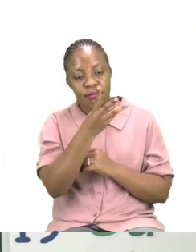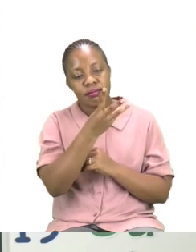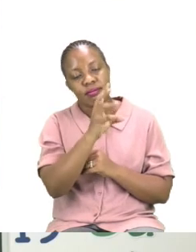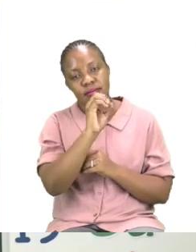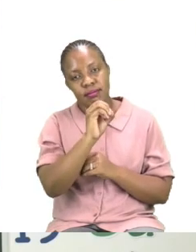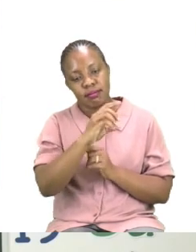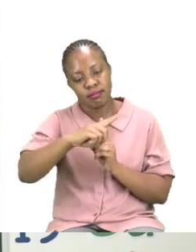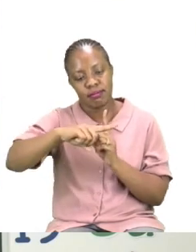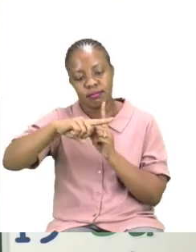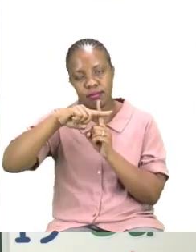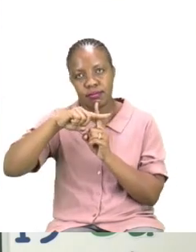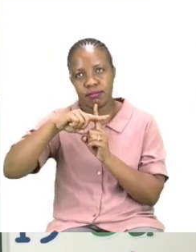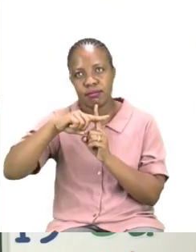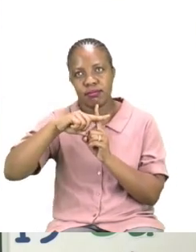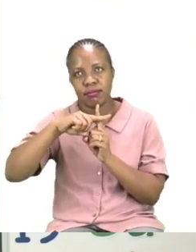plus